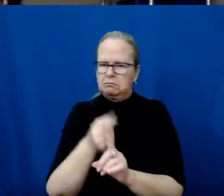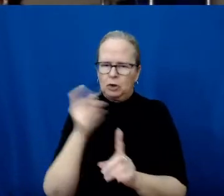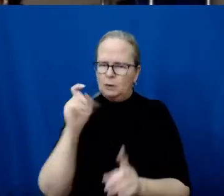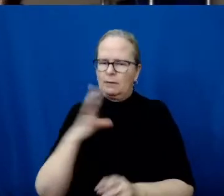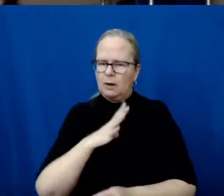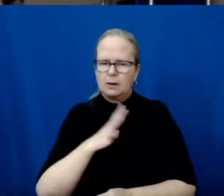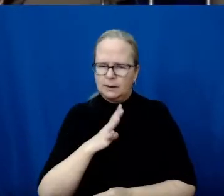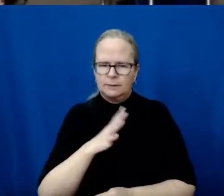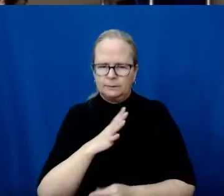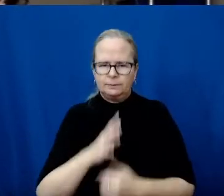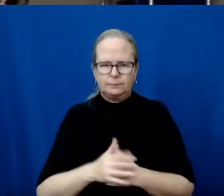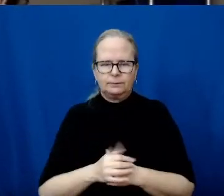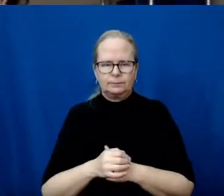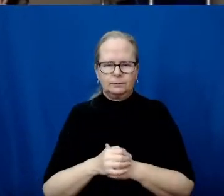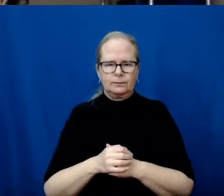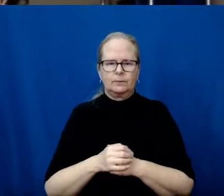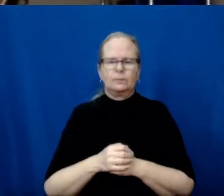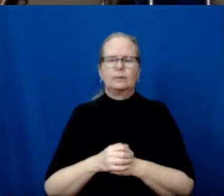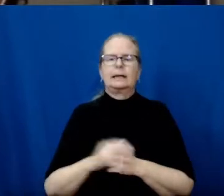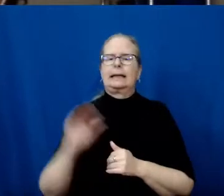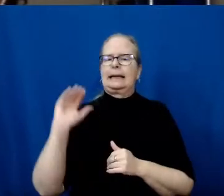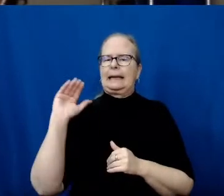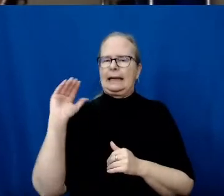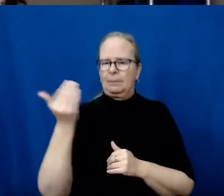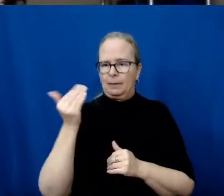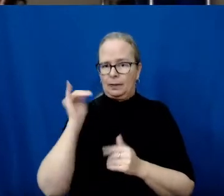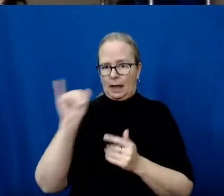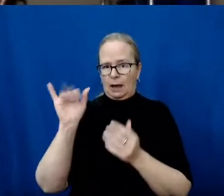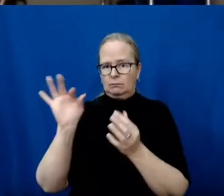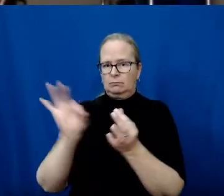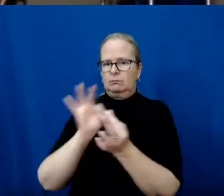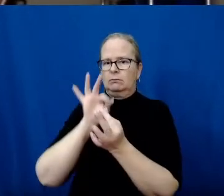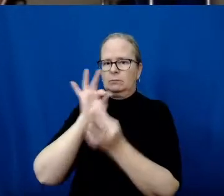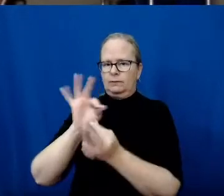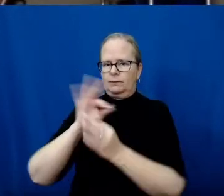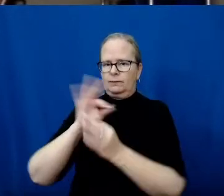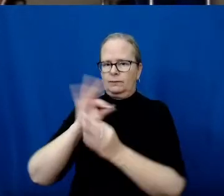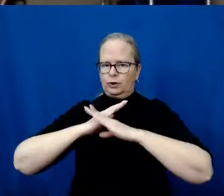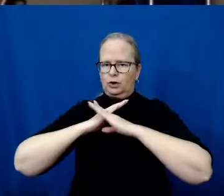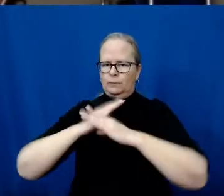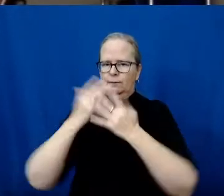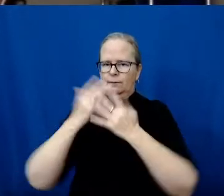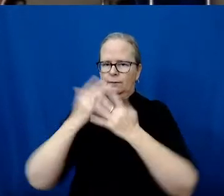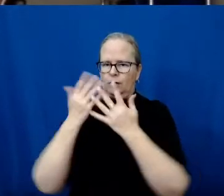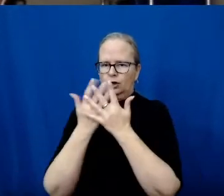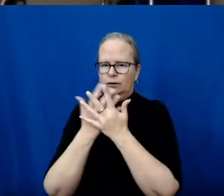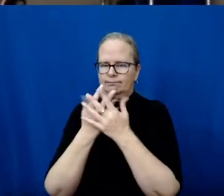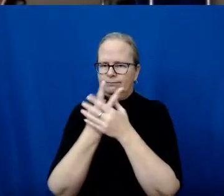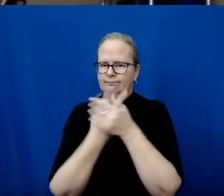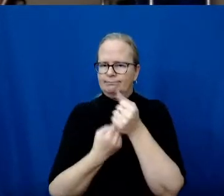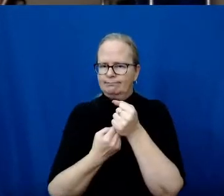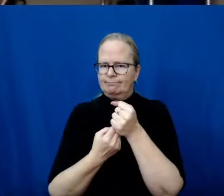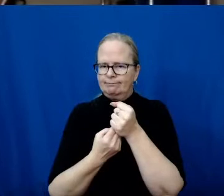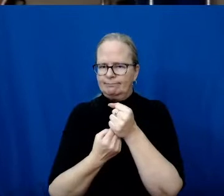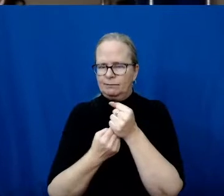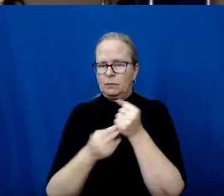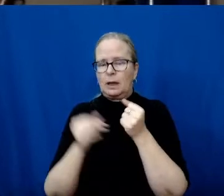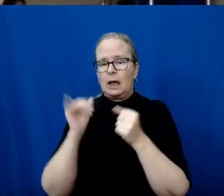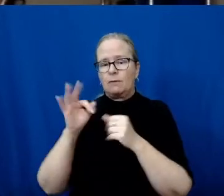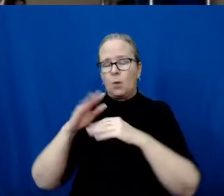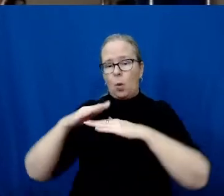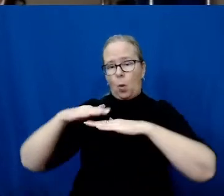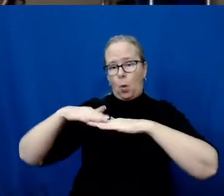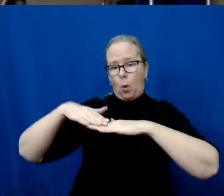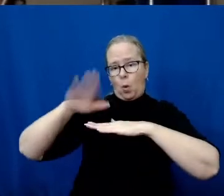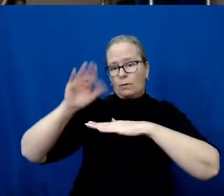in terms of resistance and filtration. So if you go higher, you actually limit the